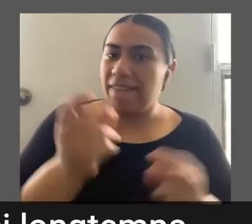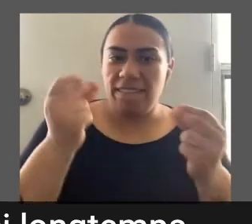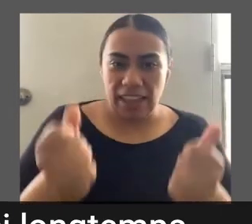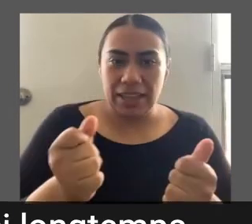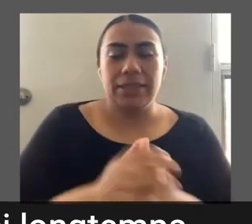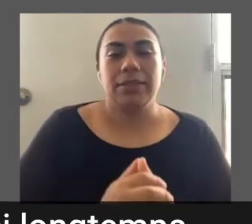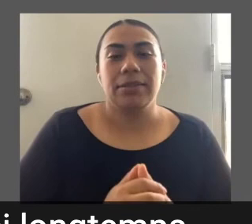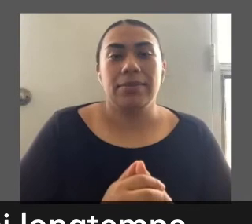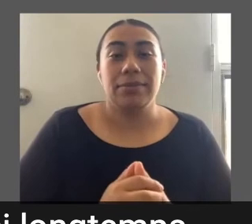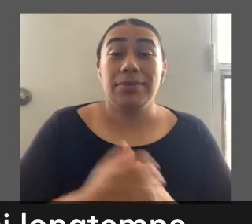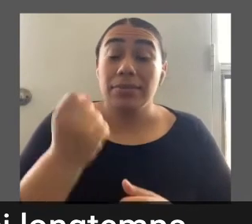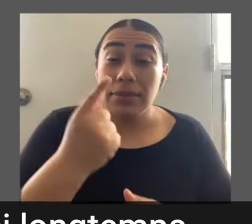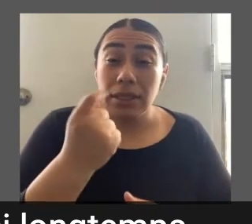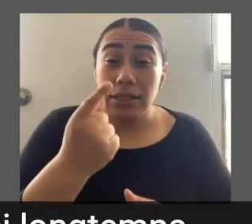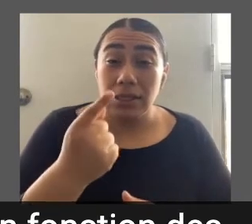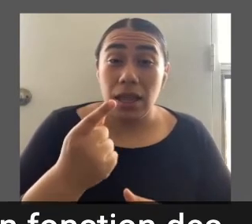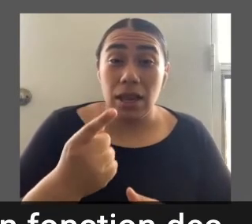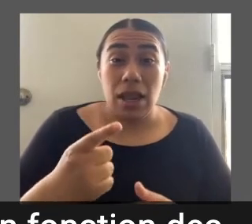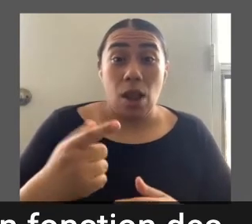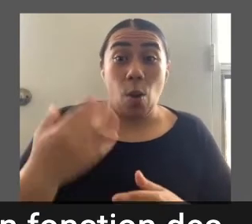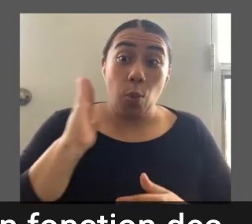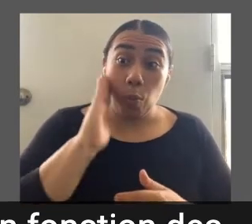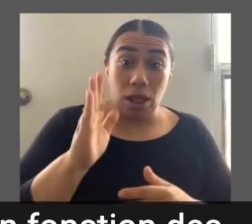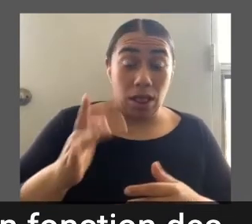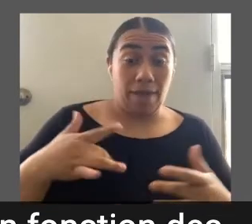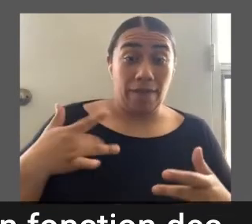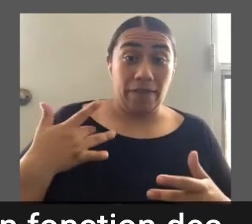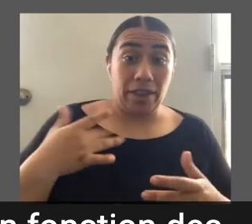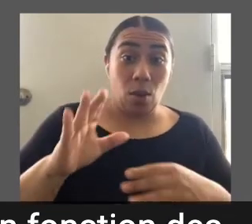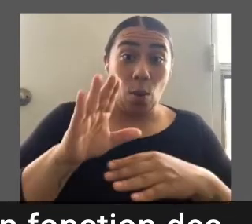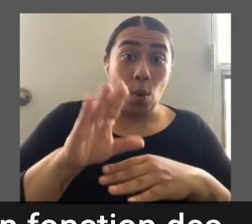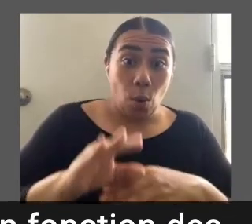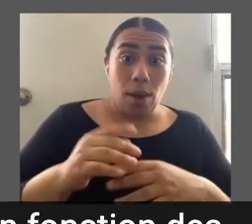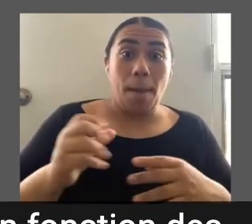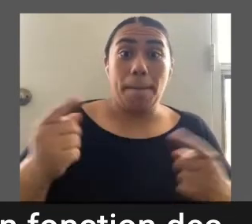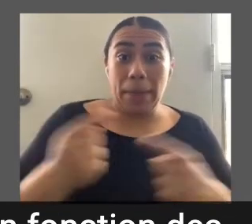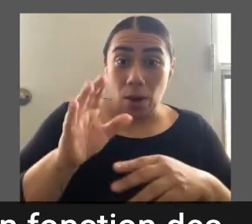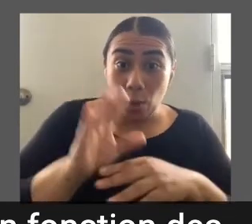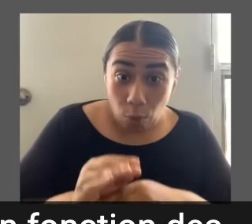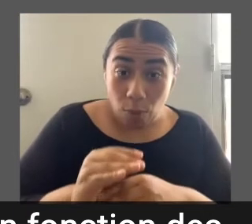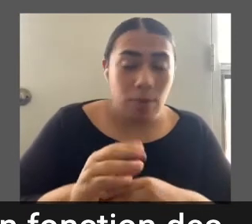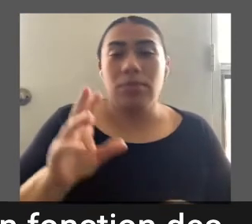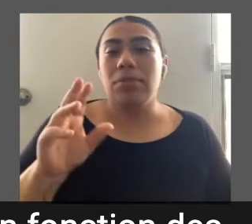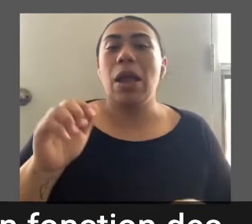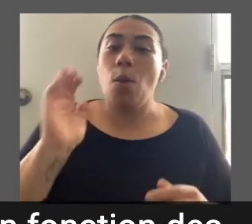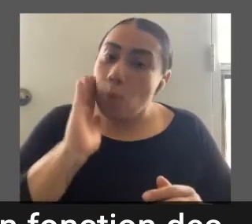last as long, usually up to 4 to 5 hours. So we typically recommend this one on an as-needed